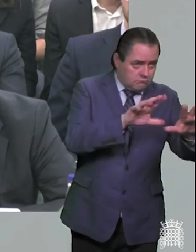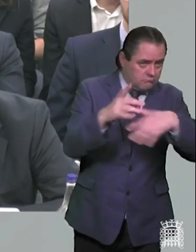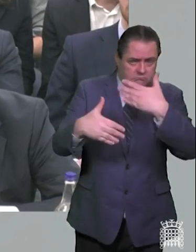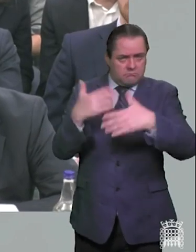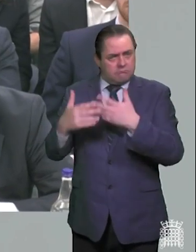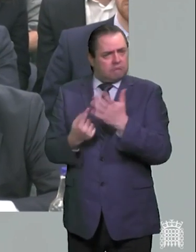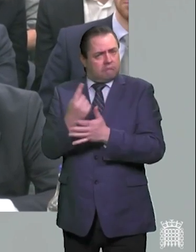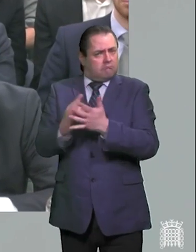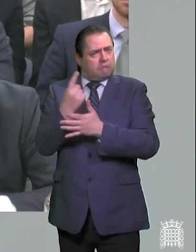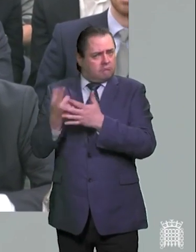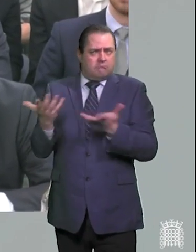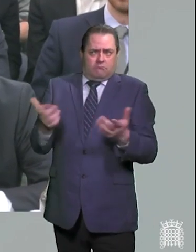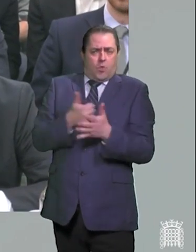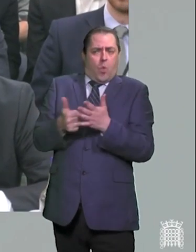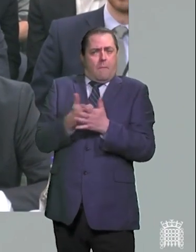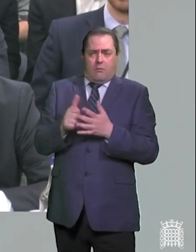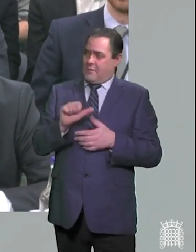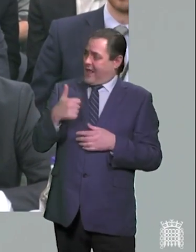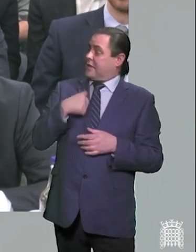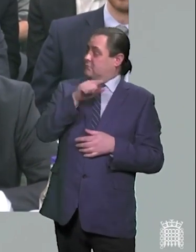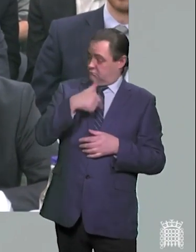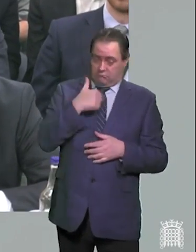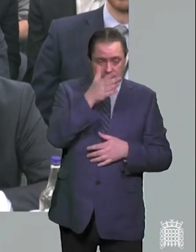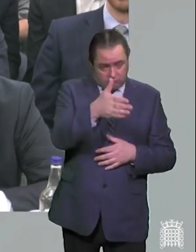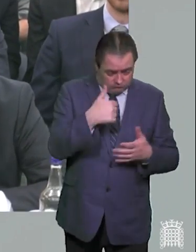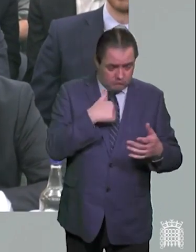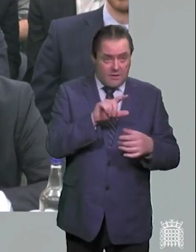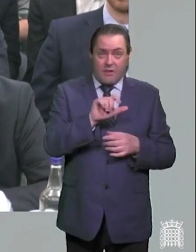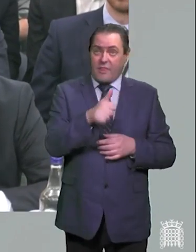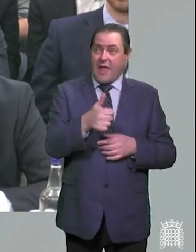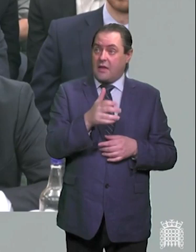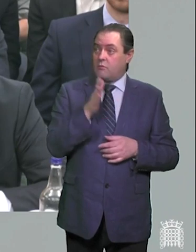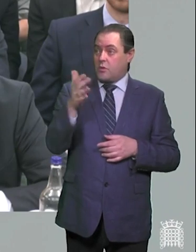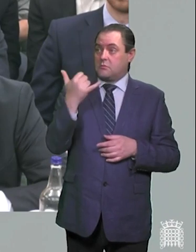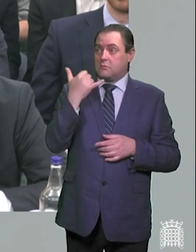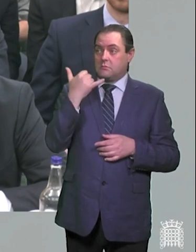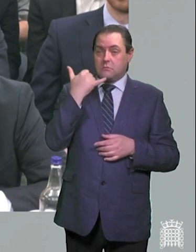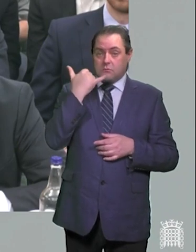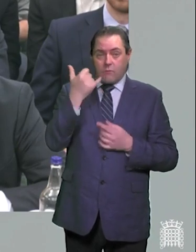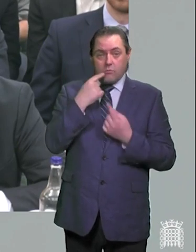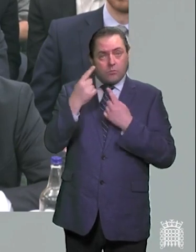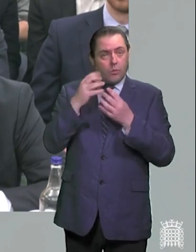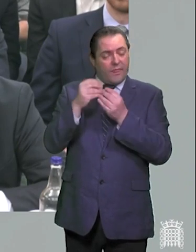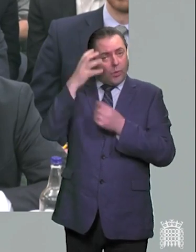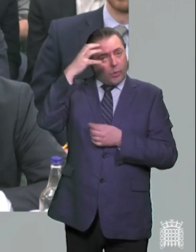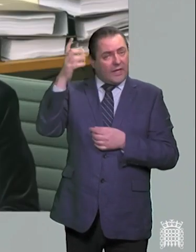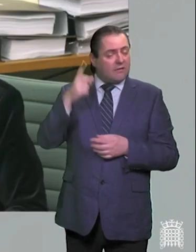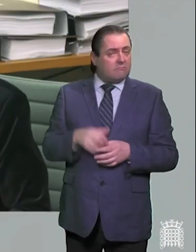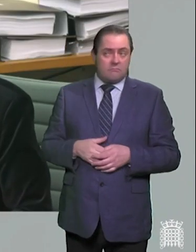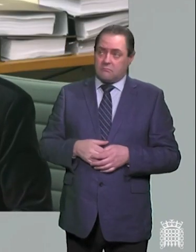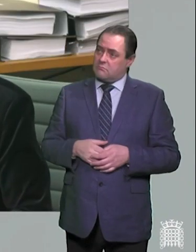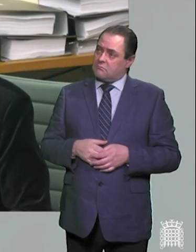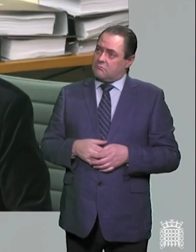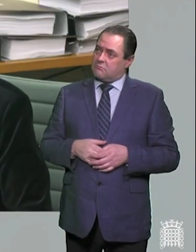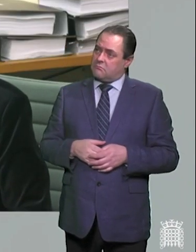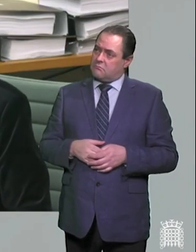the next thing to do, and you go and do it, and this was the next thing to do. I then went and had a telephone audience with Her Majesty. We've